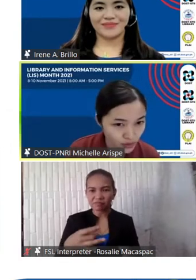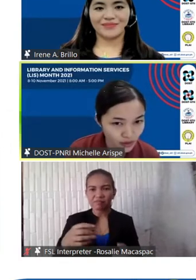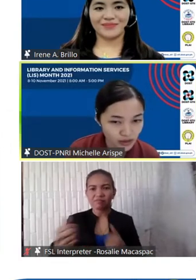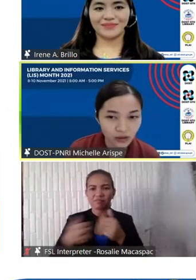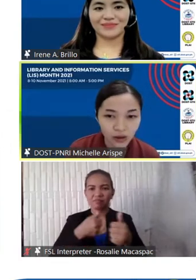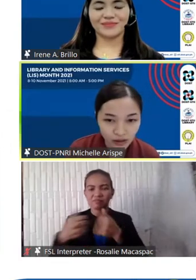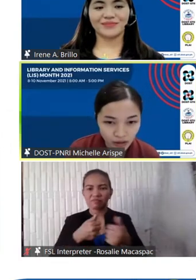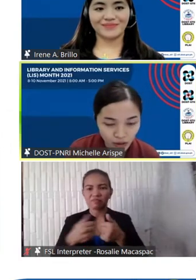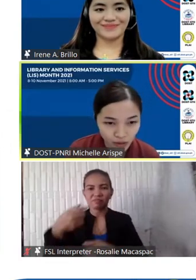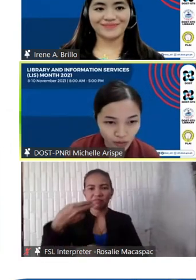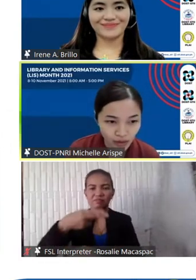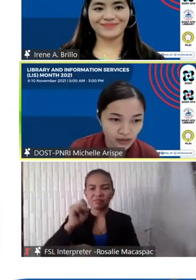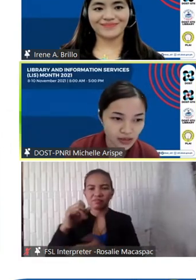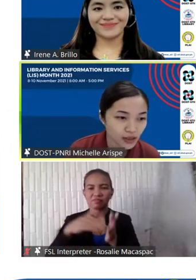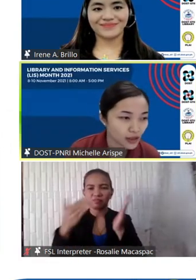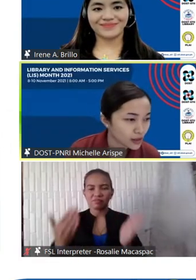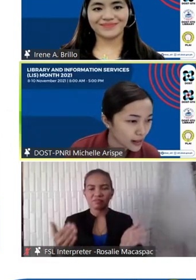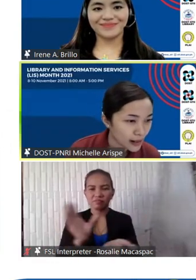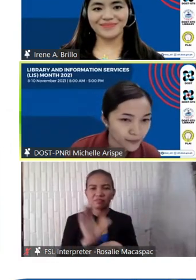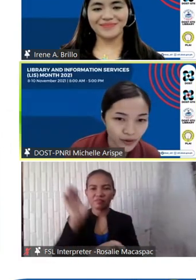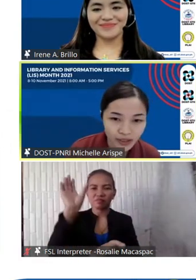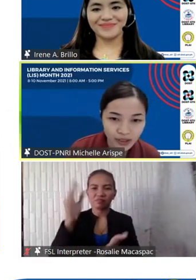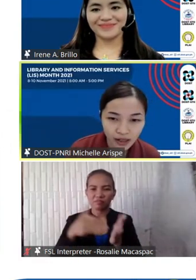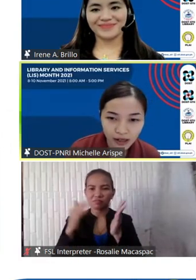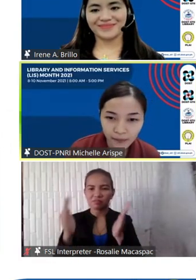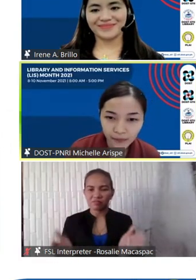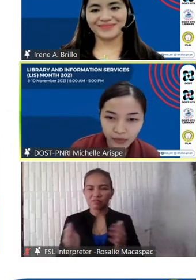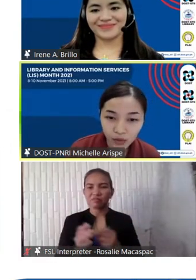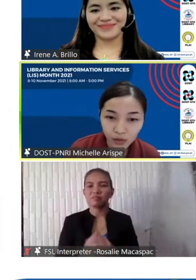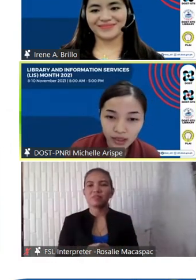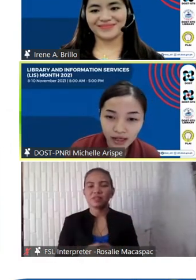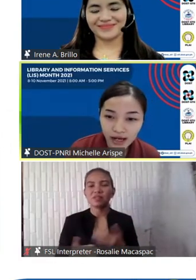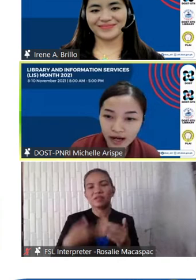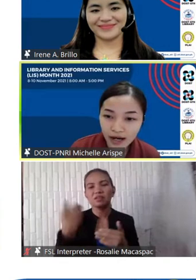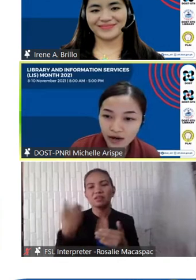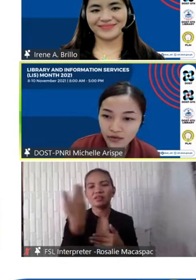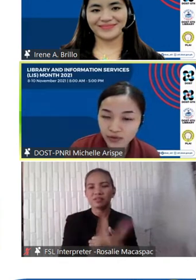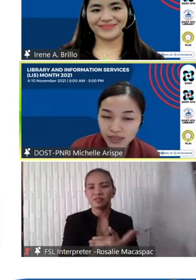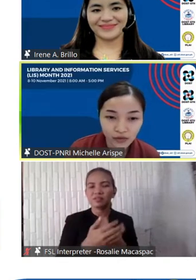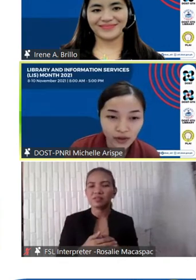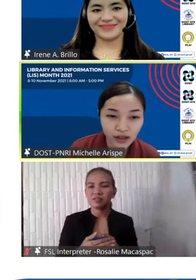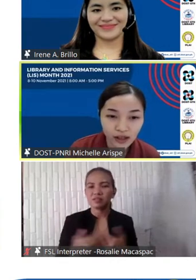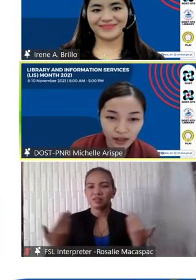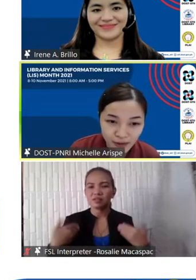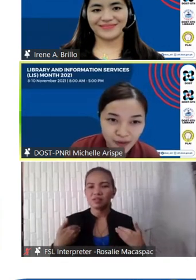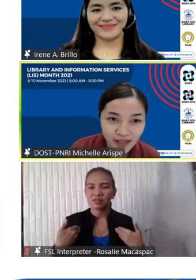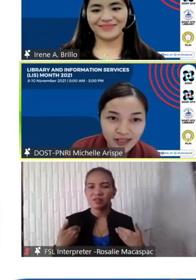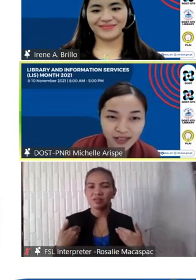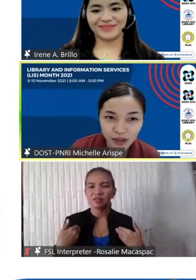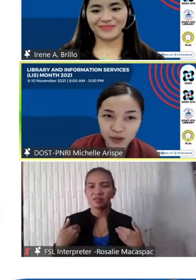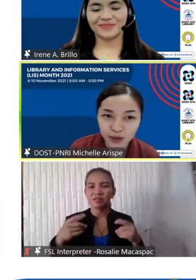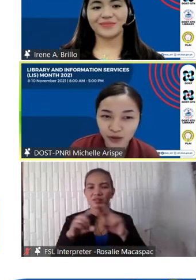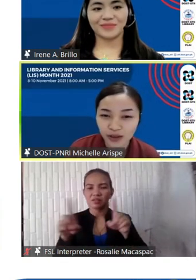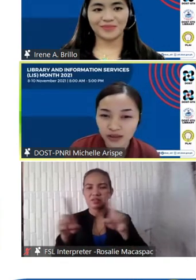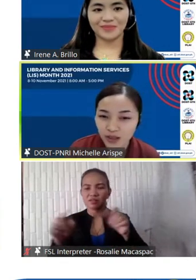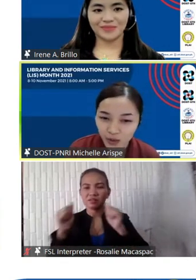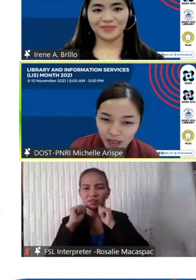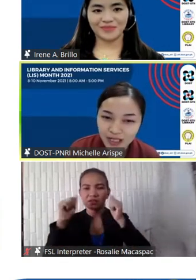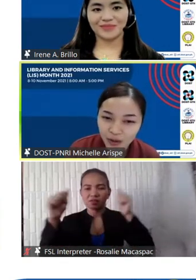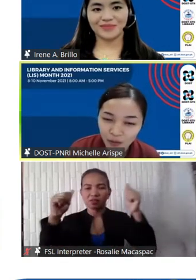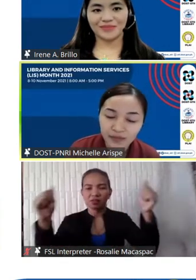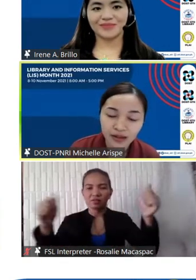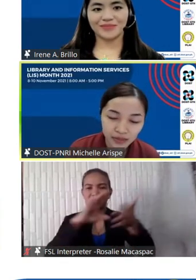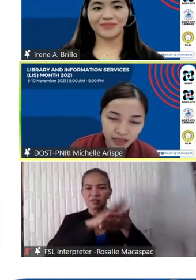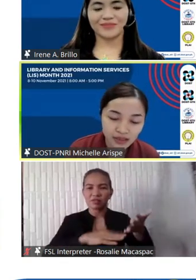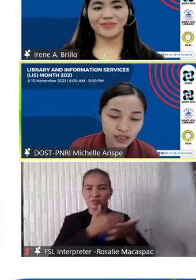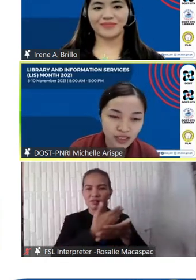high school students and college students. Tapos, we have several announcements scheduled for this